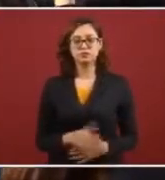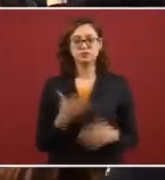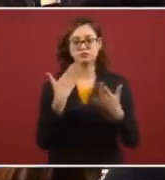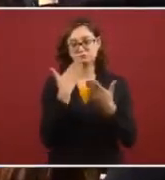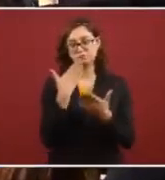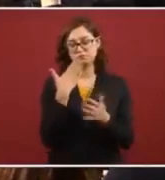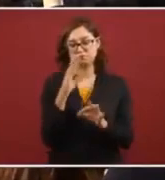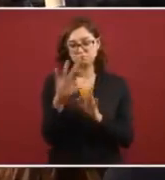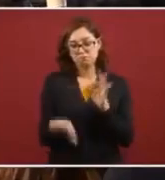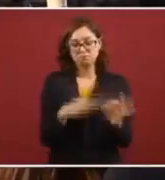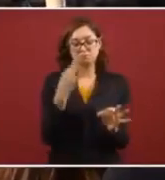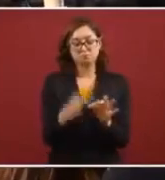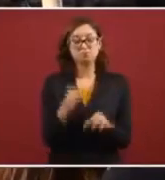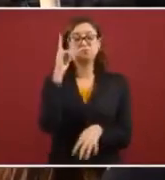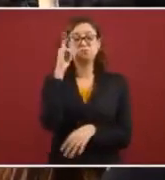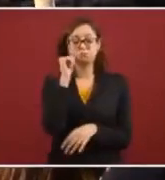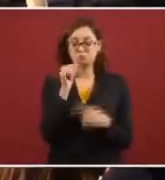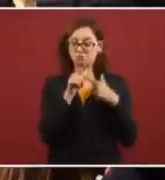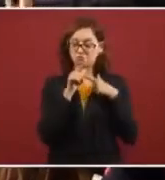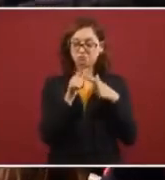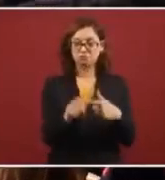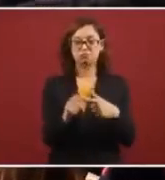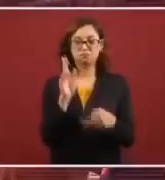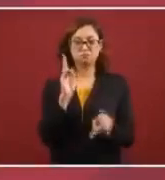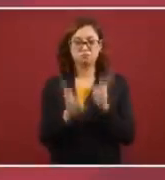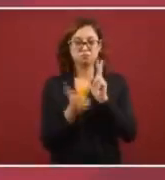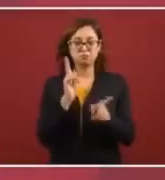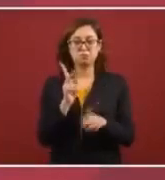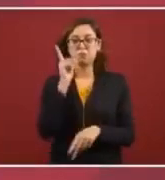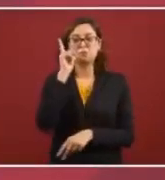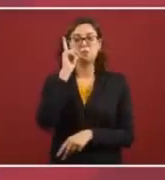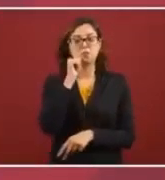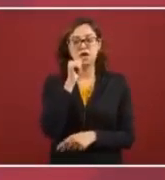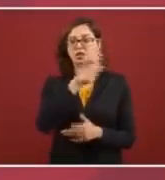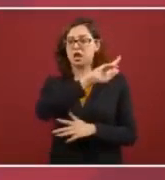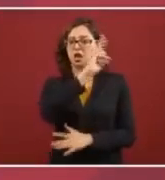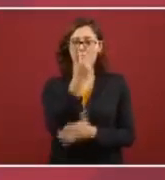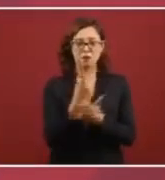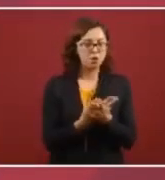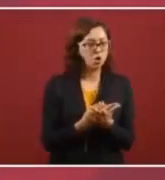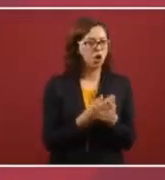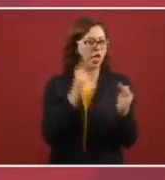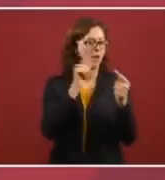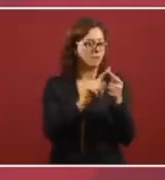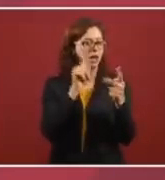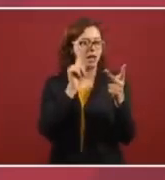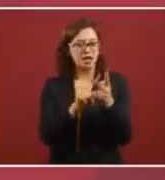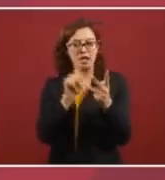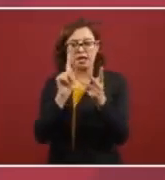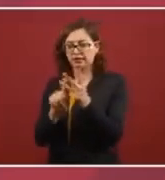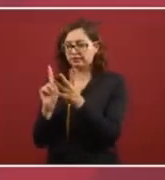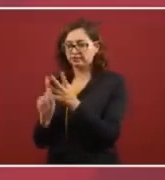So we're going to go to here, and tomorrow we'll continue. And tomorrow,